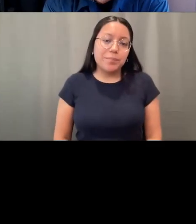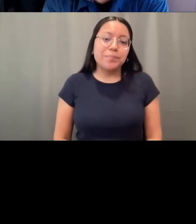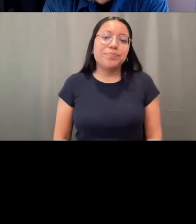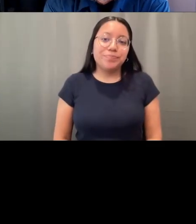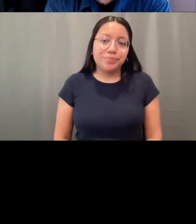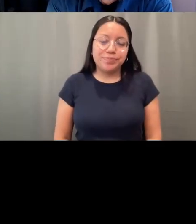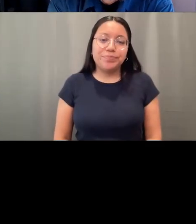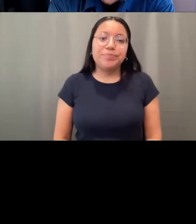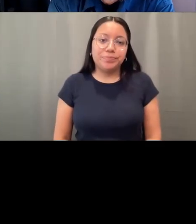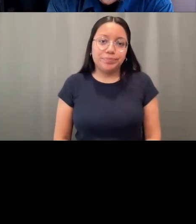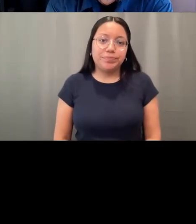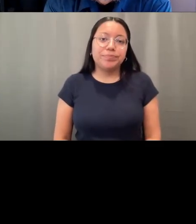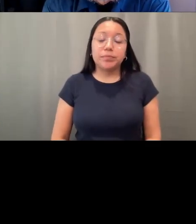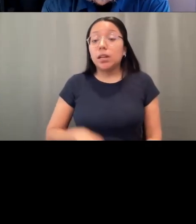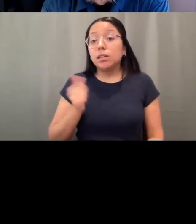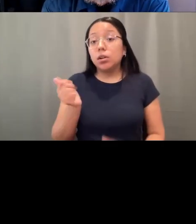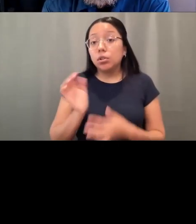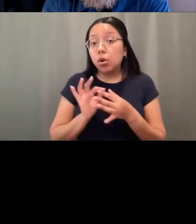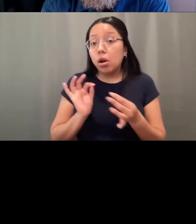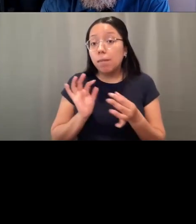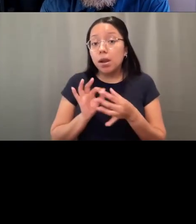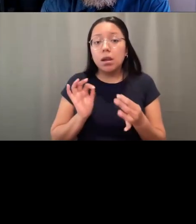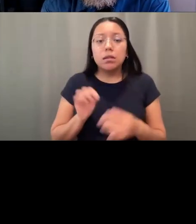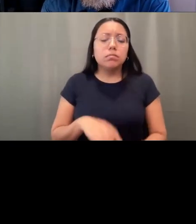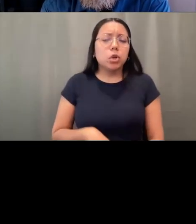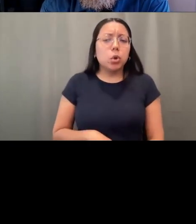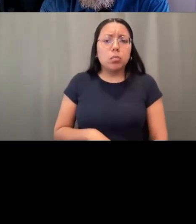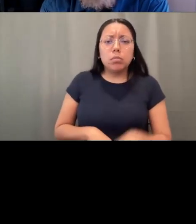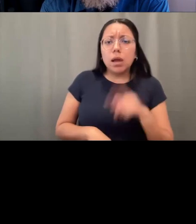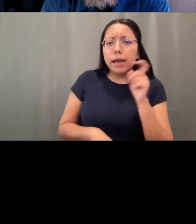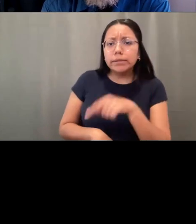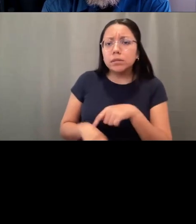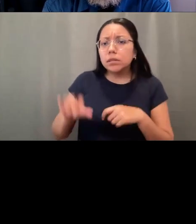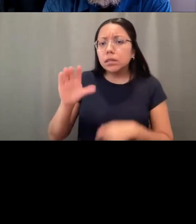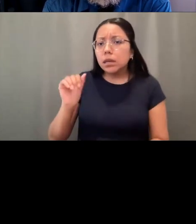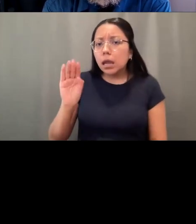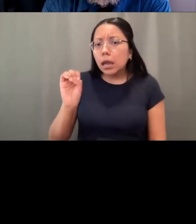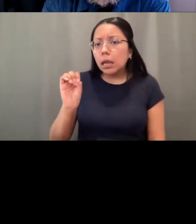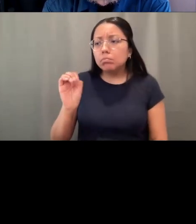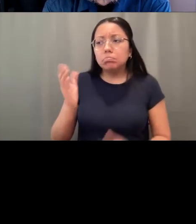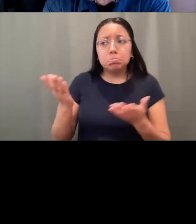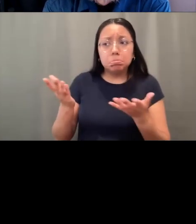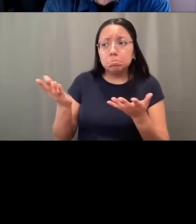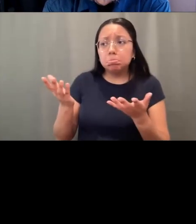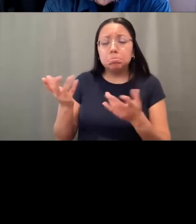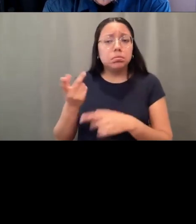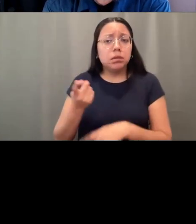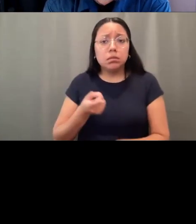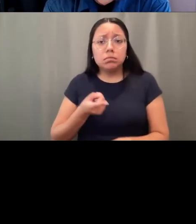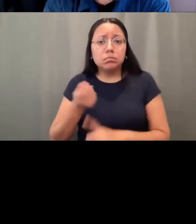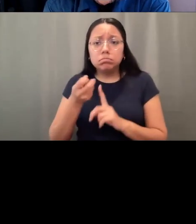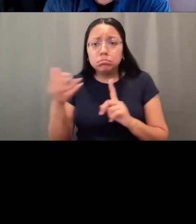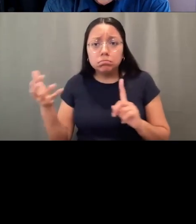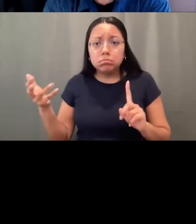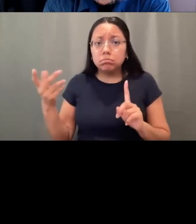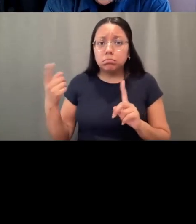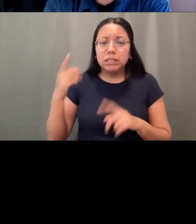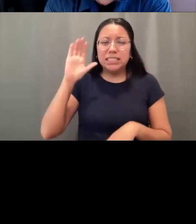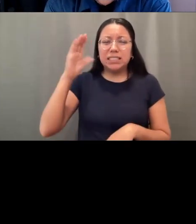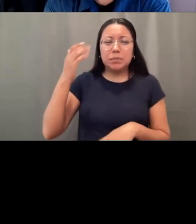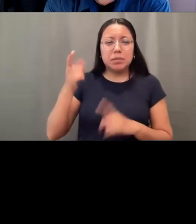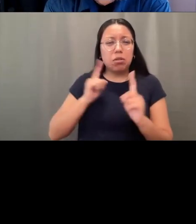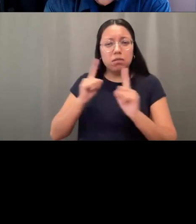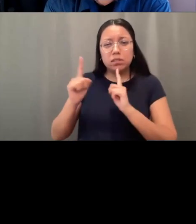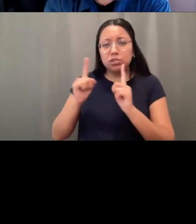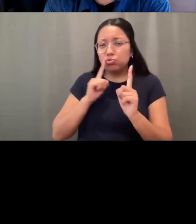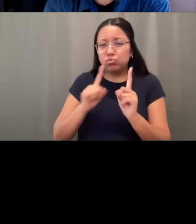so another comment is even asking Cabe about it. It seemed like a conversation wasn't really able to happen